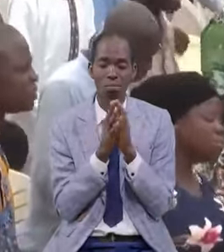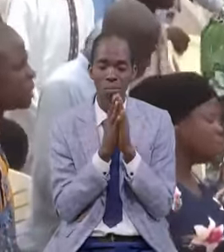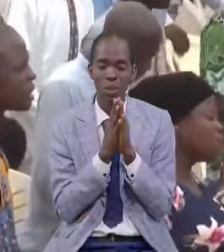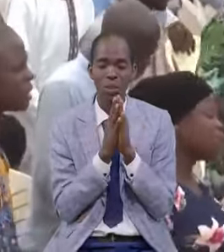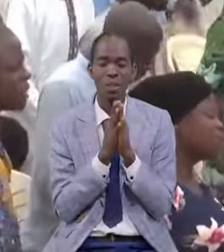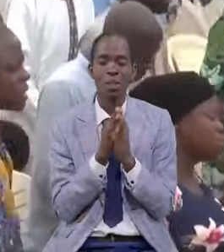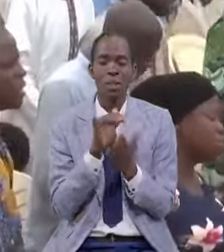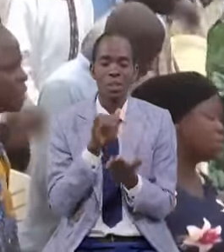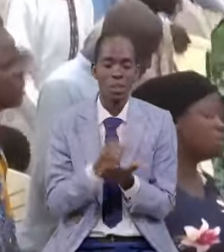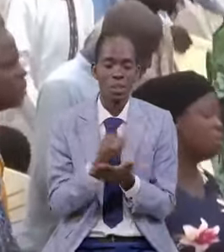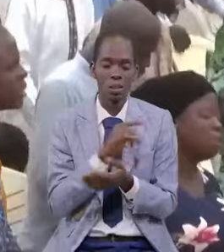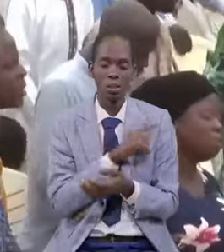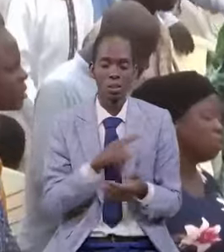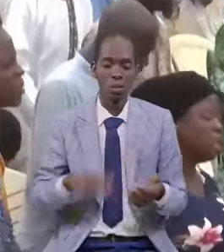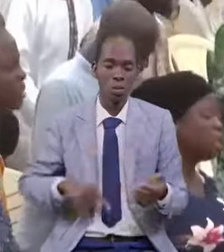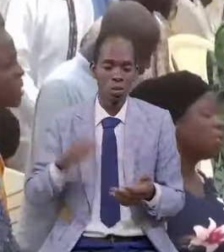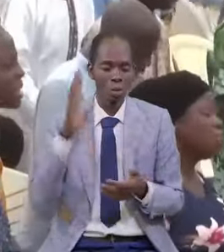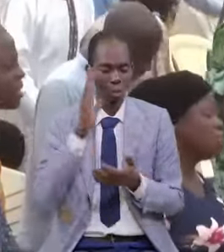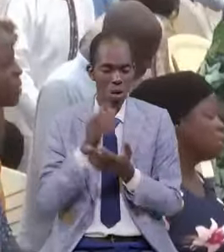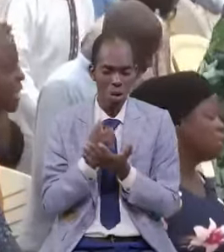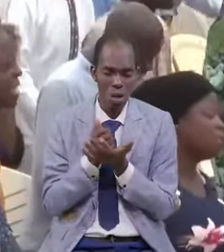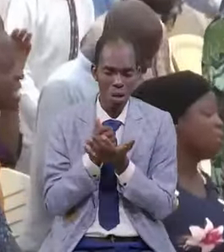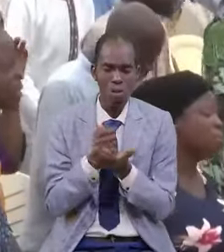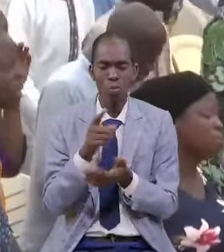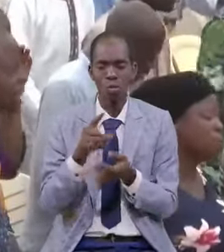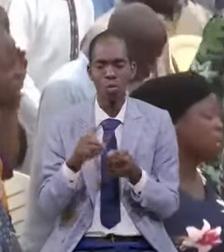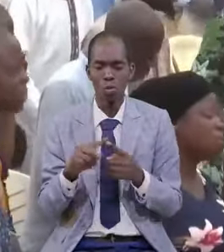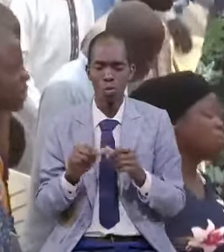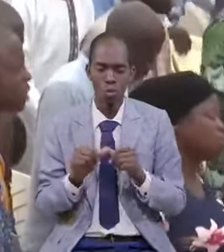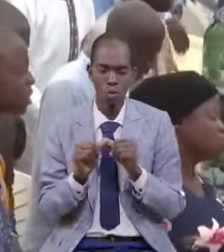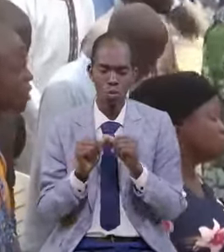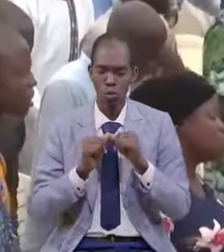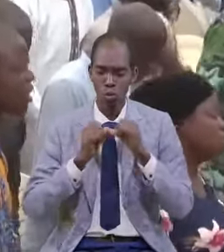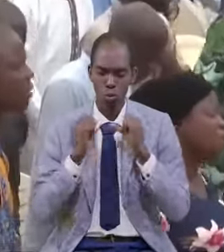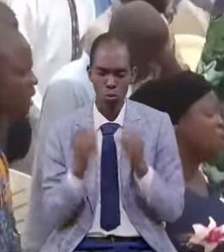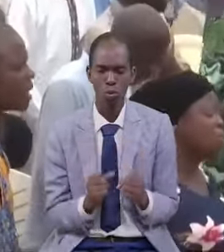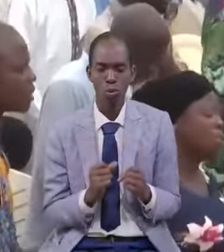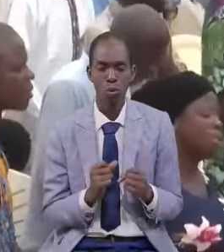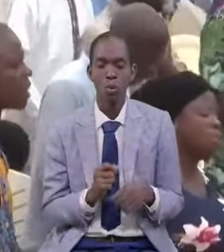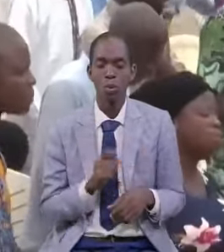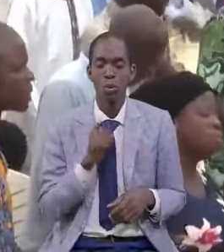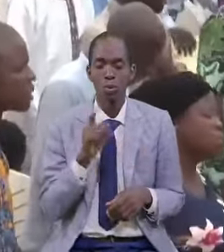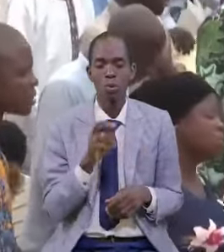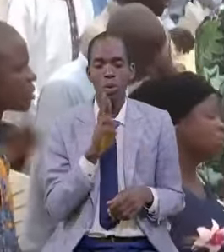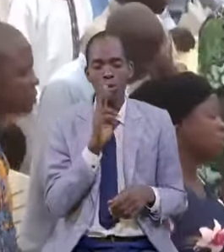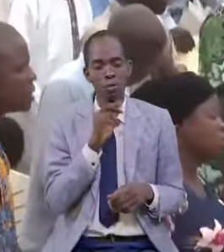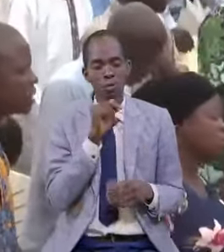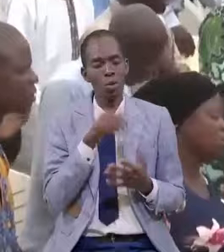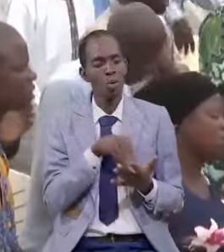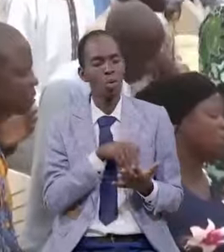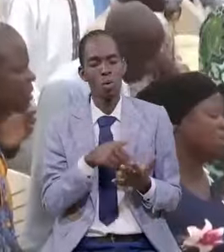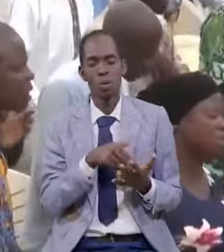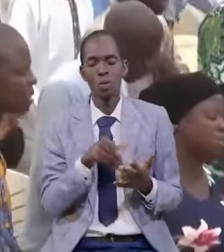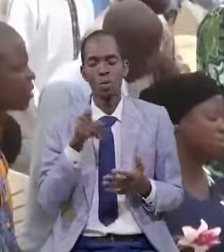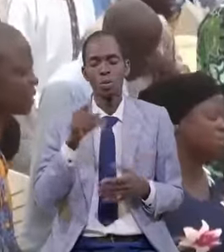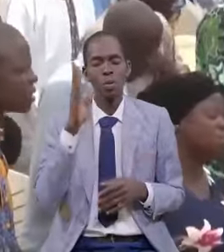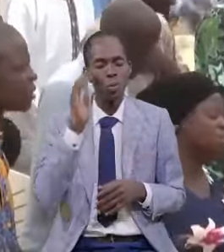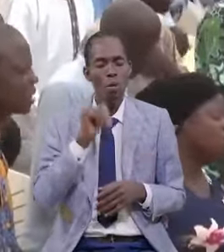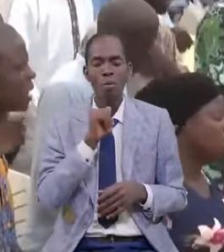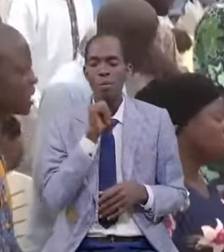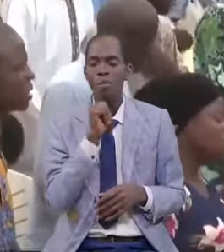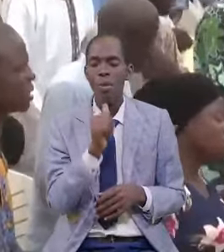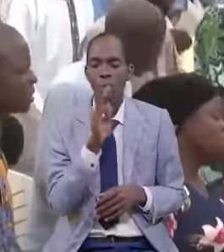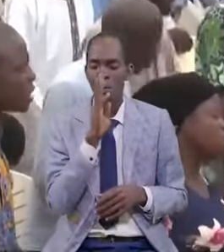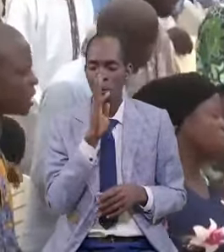remain State fast we are more than conquerors we are more than conquerors nothing nothing on Earth nothing